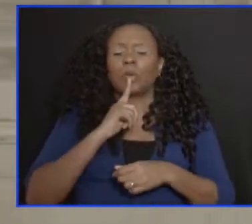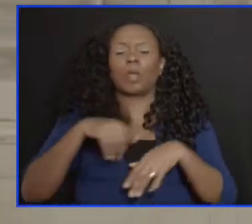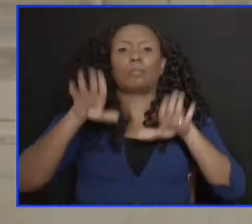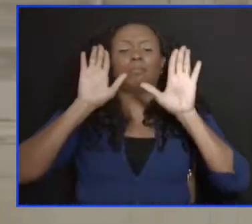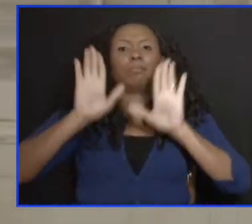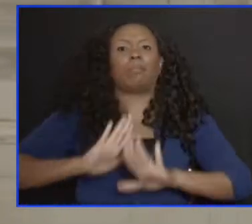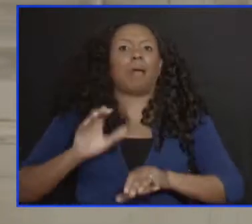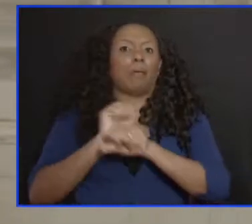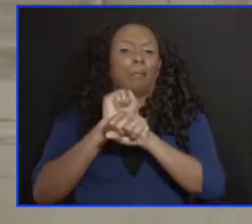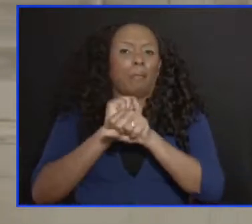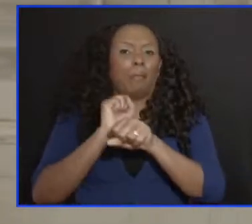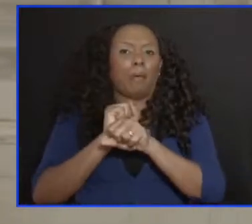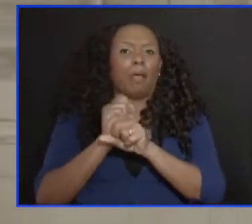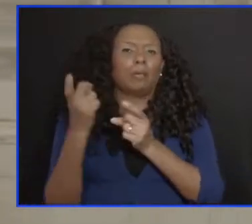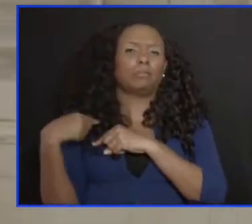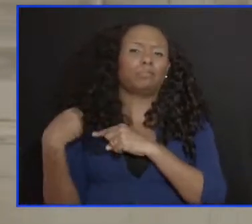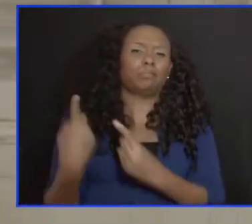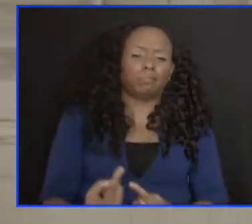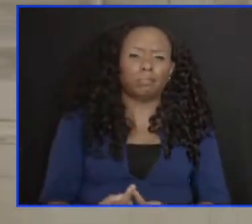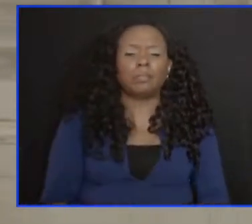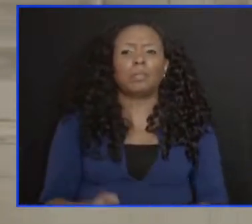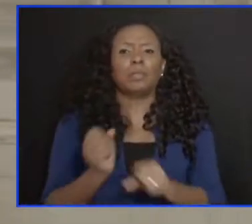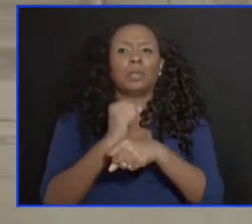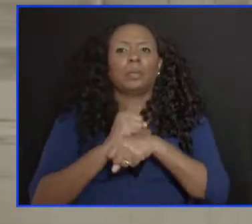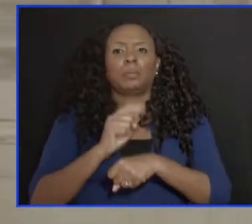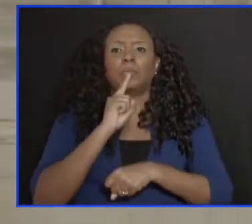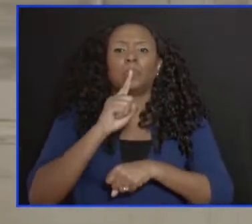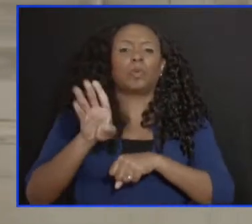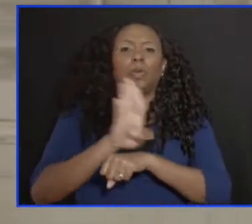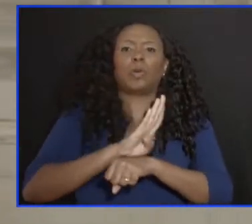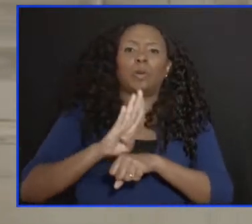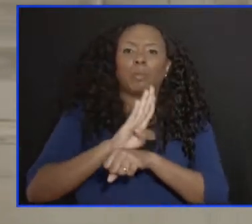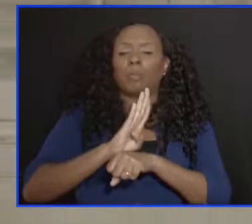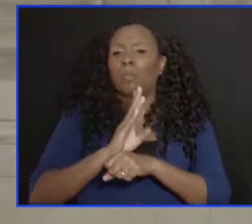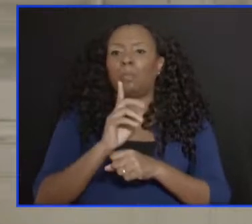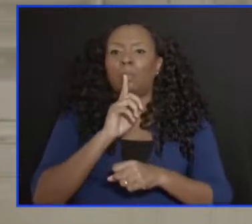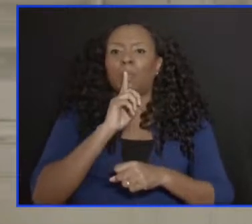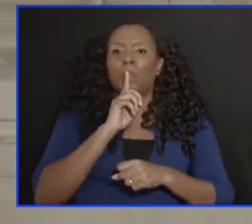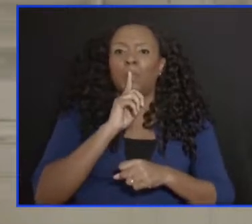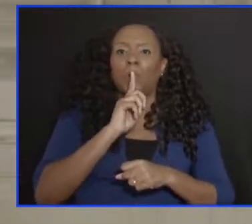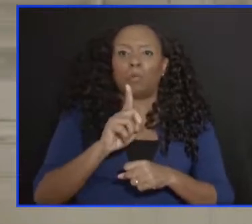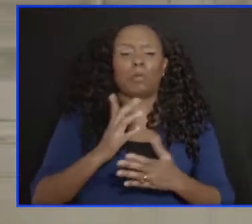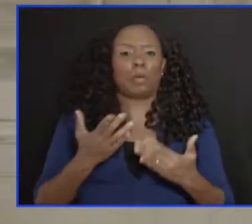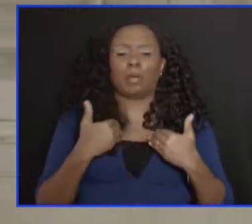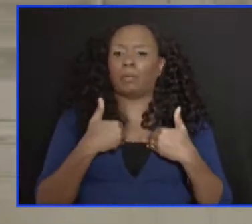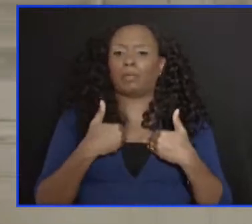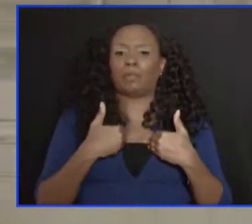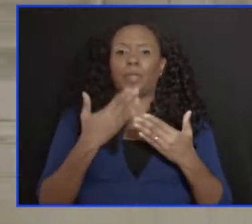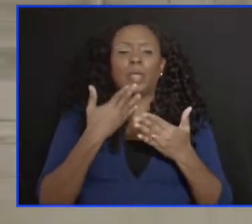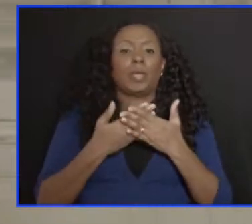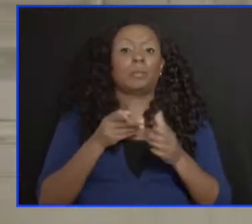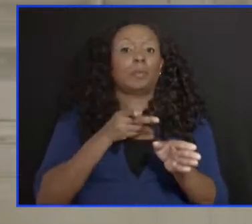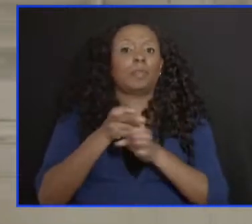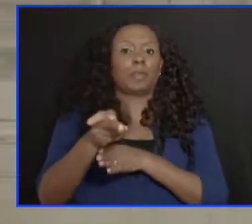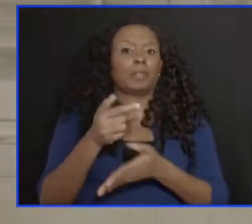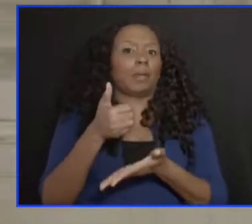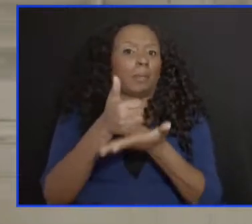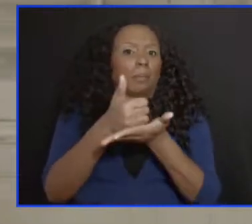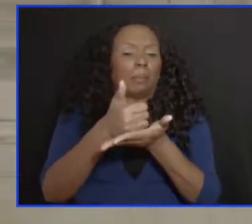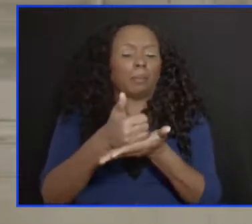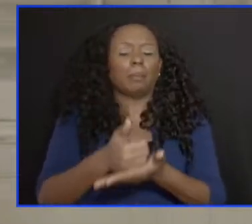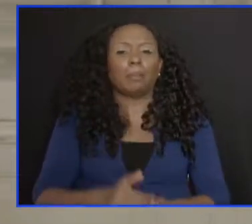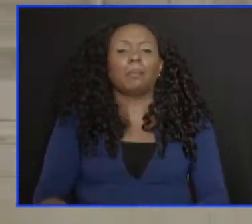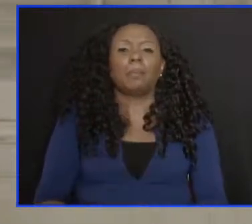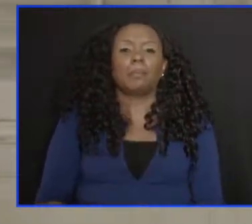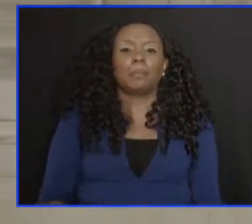in a tremendous effort to see certainly the country where we are today. These are young healthcare professionals. And with that,